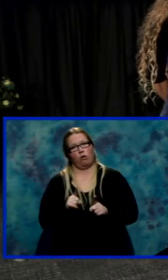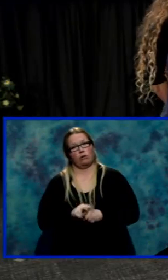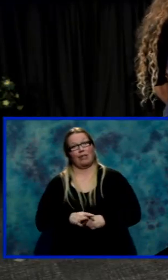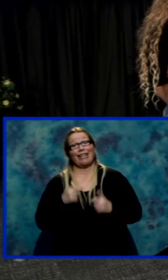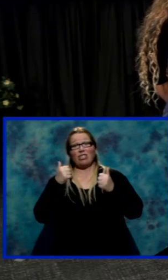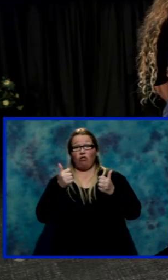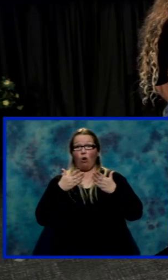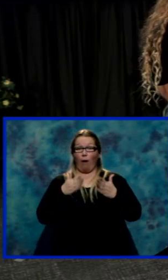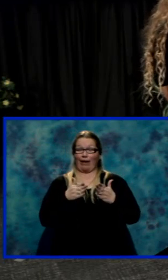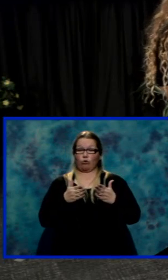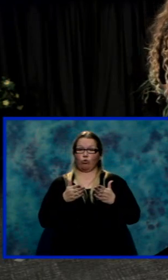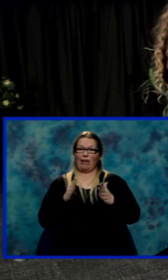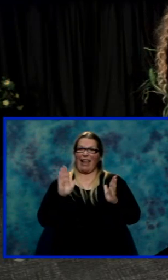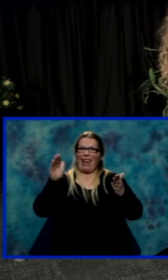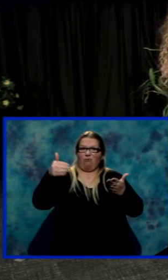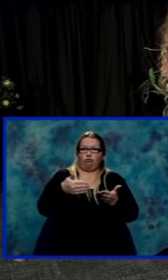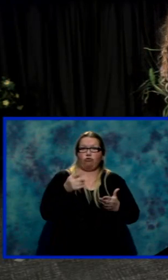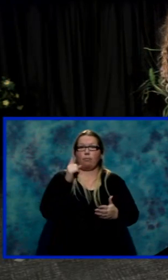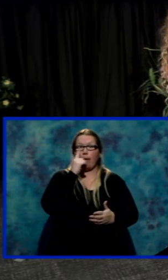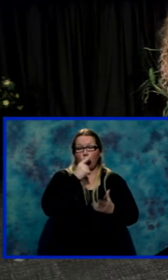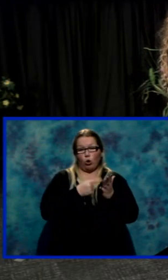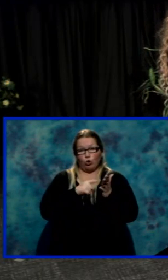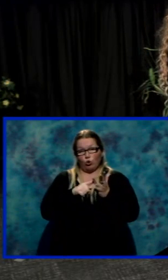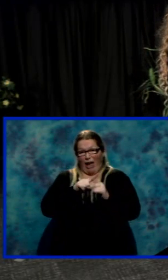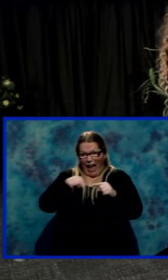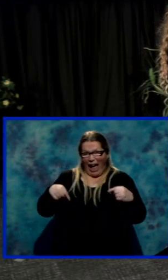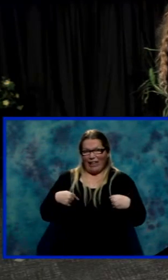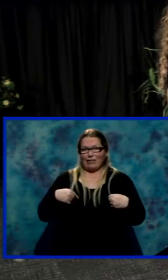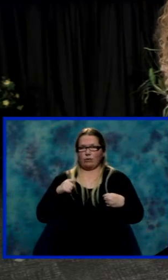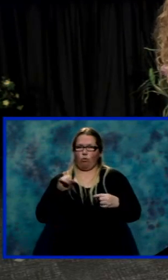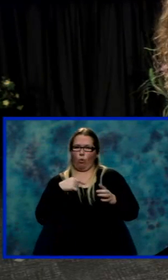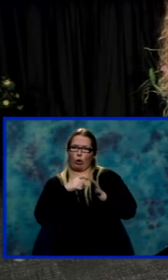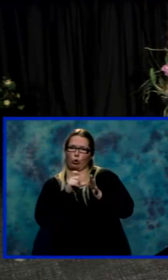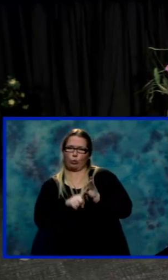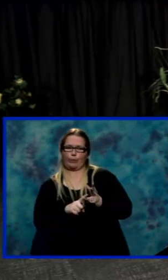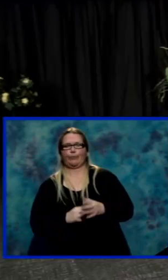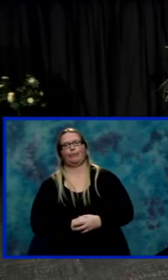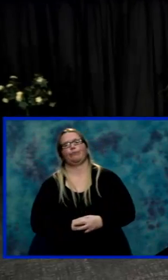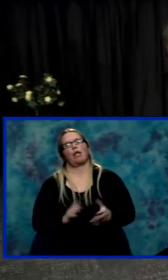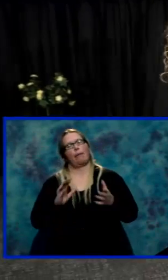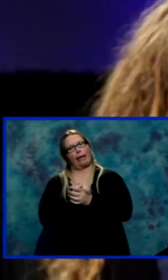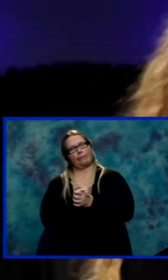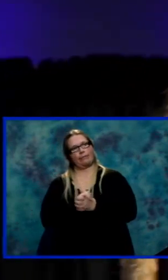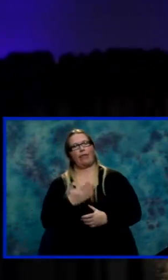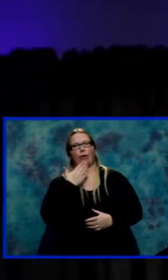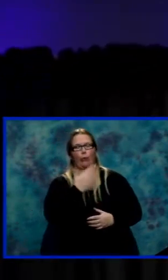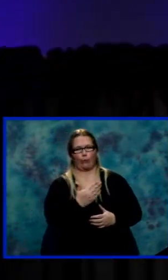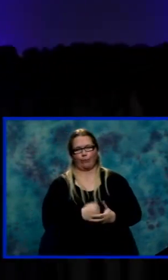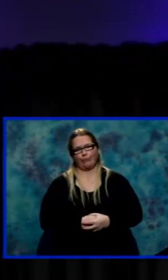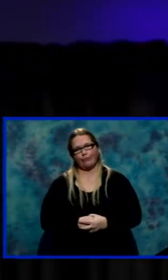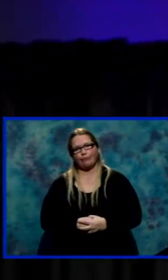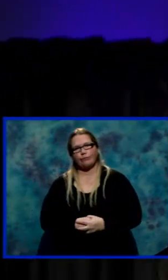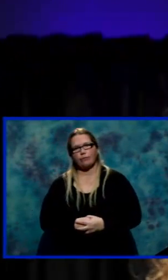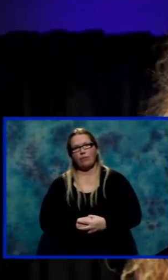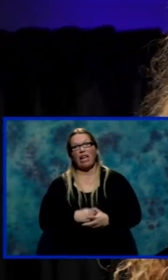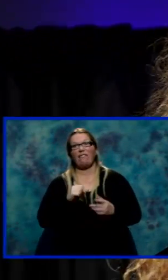way to introduce people first to us and to who we are. Amen. Thank you, Lloyd. All right.